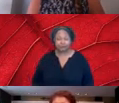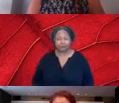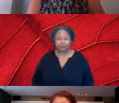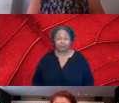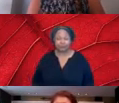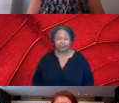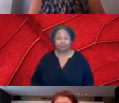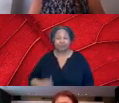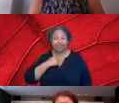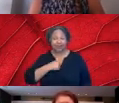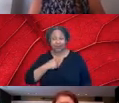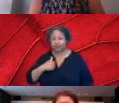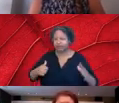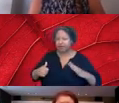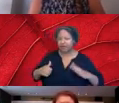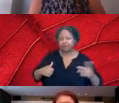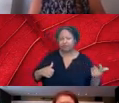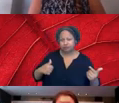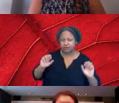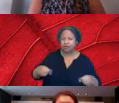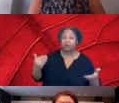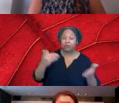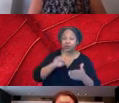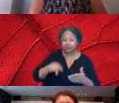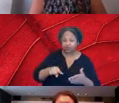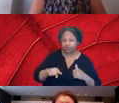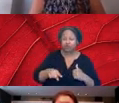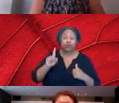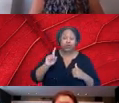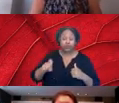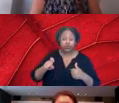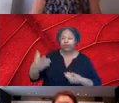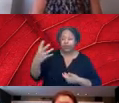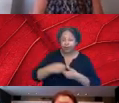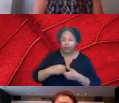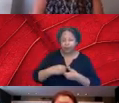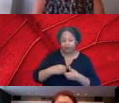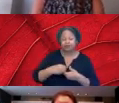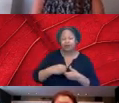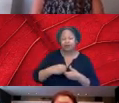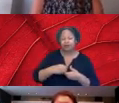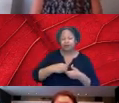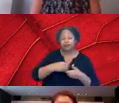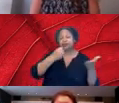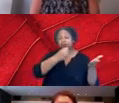Sorry. That's okay. I can repeat the question. Should you include any arts grants you have received in the past on your